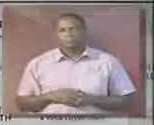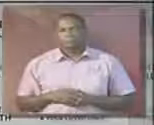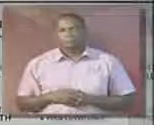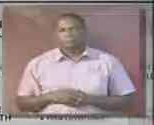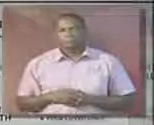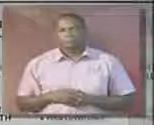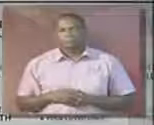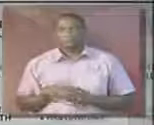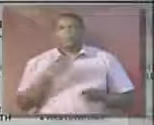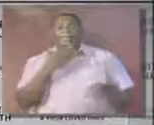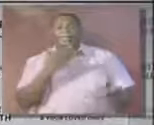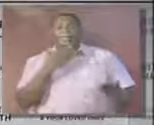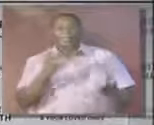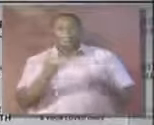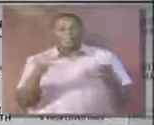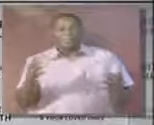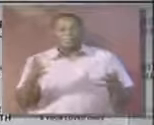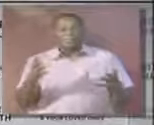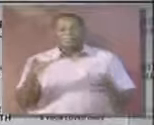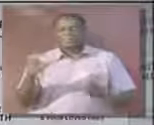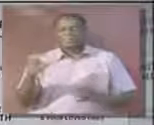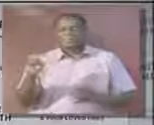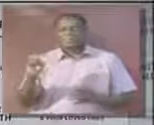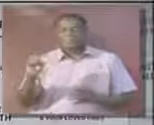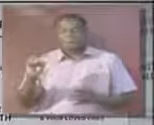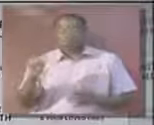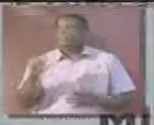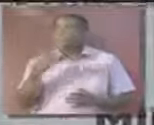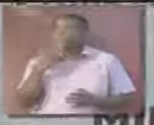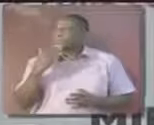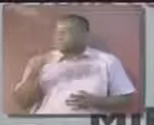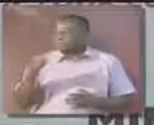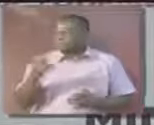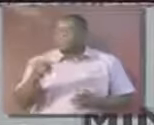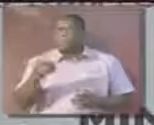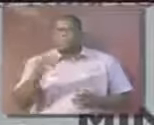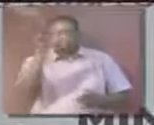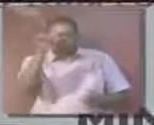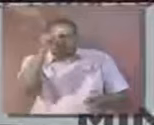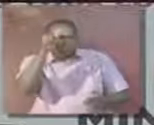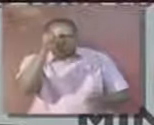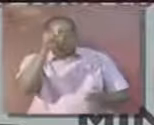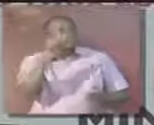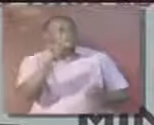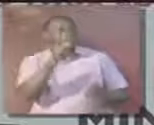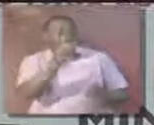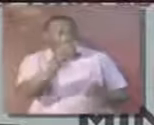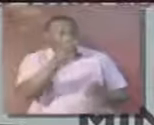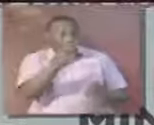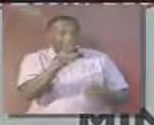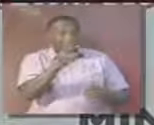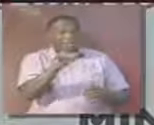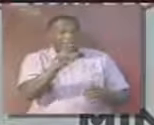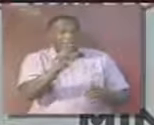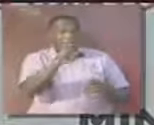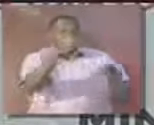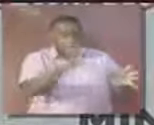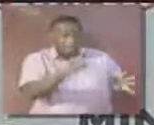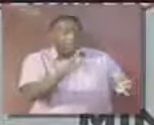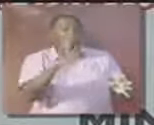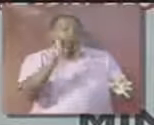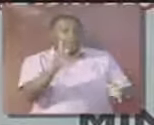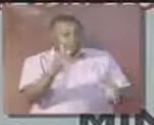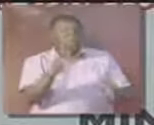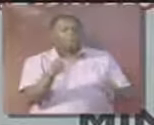Thank you very much, CMO, and thank you for reassuring the public, especially those who received the first dose of the vaccine. We go now